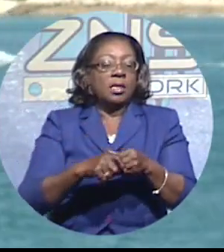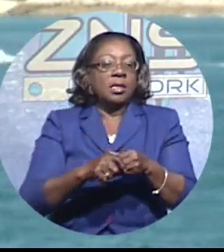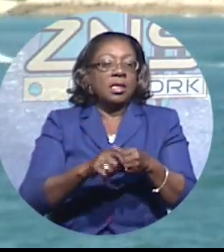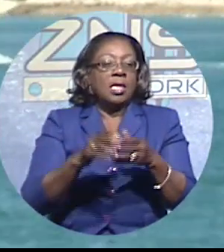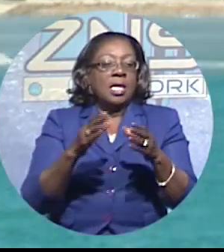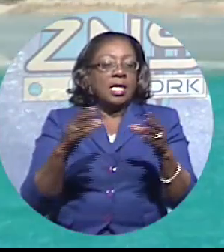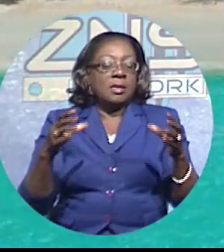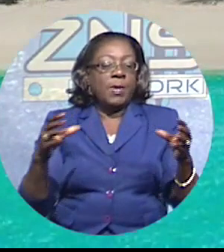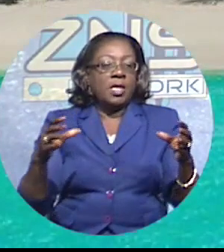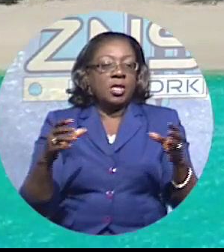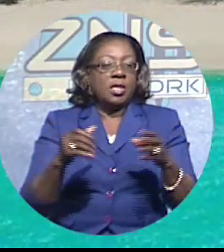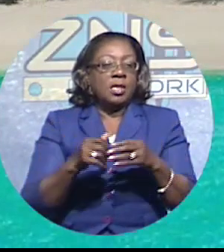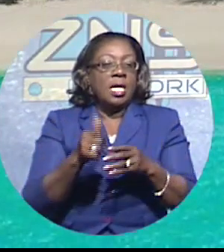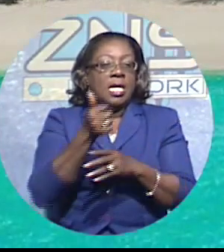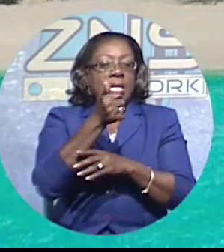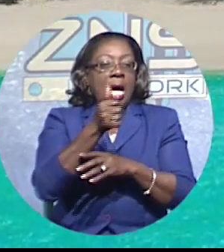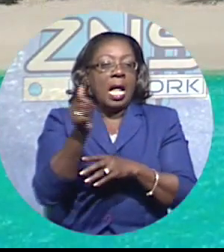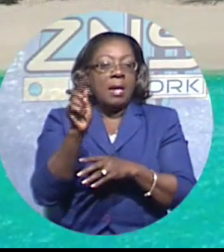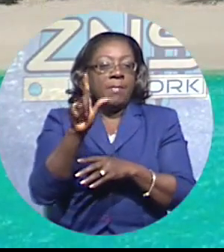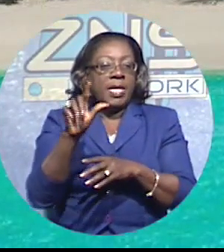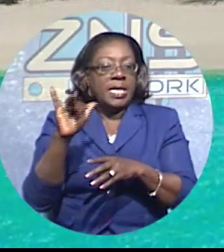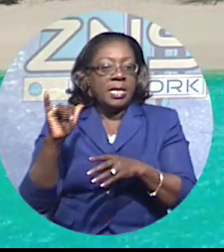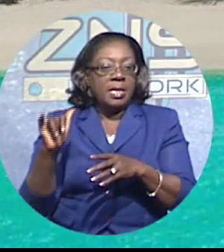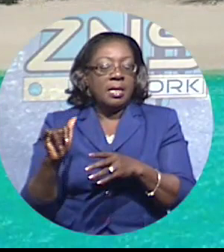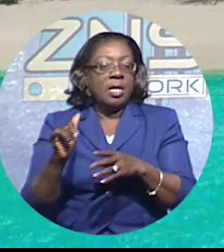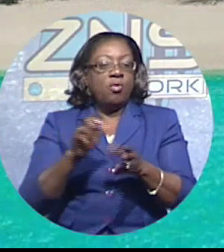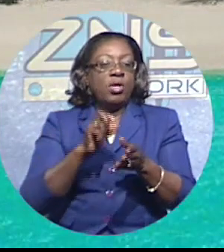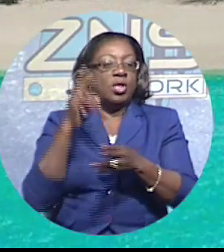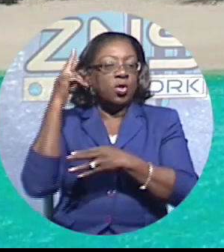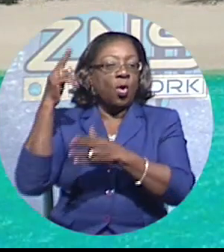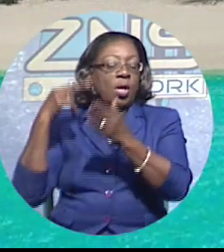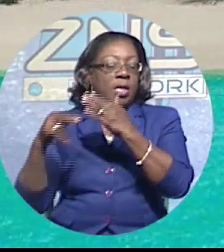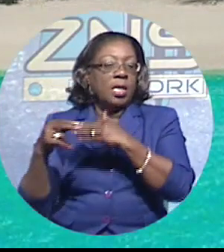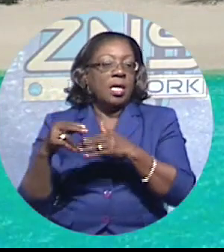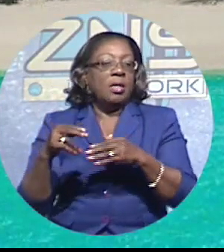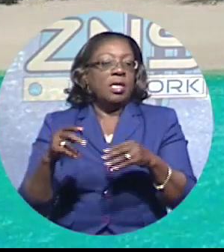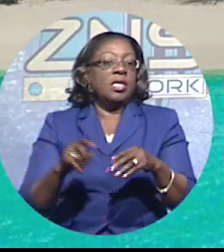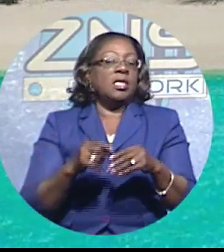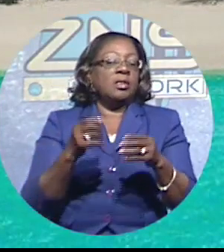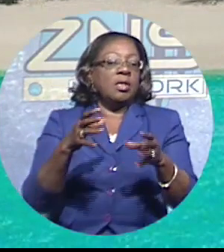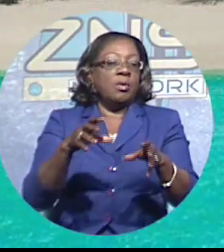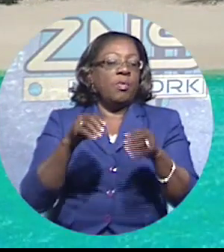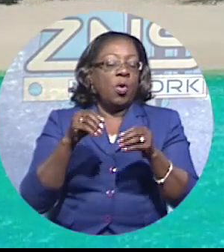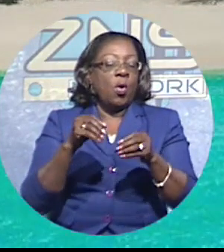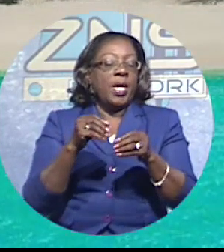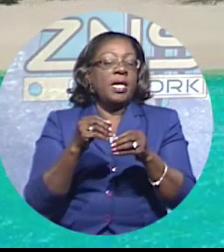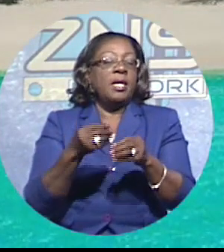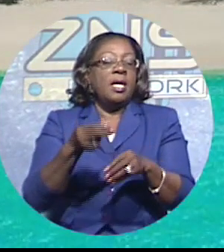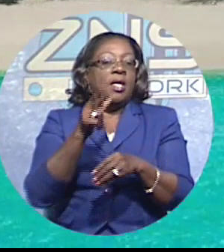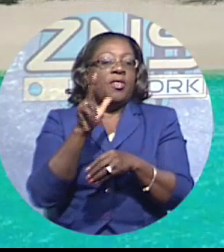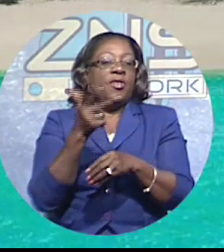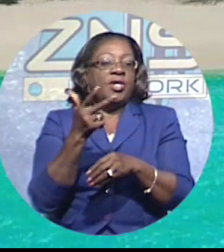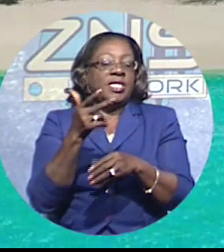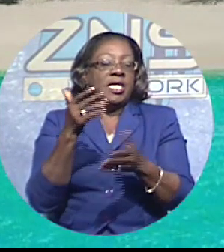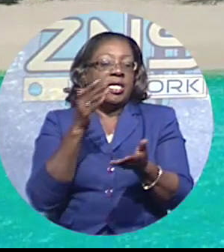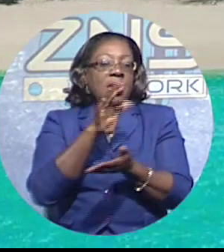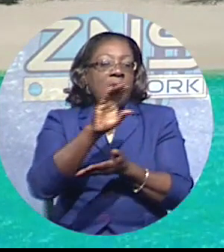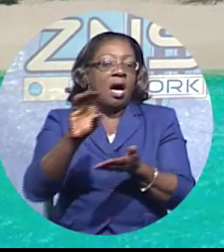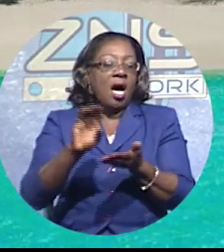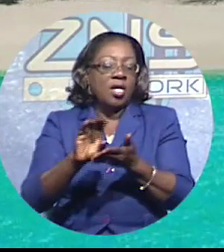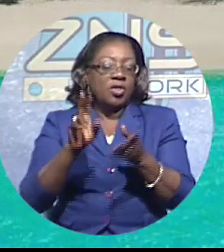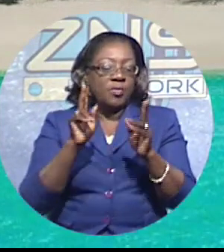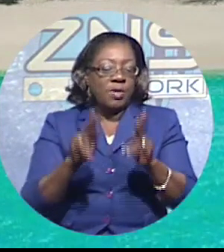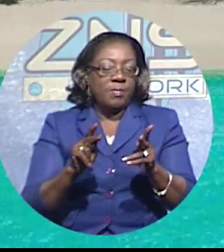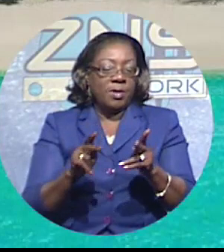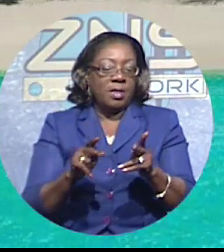Towers properties. Similarly is the Albany Resort, which is about to employ 1,300 people in its next phase of